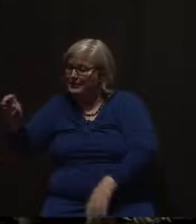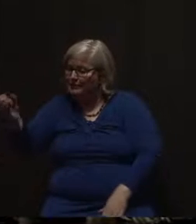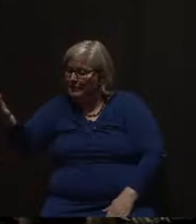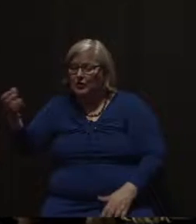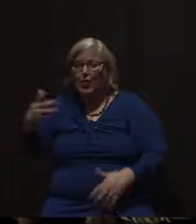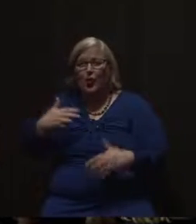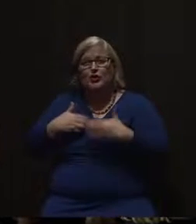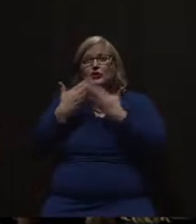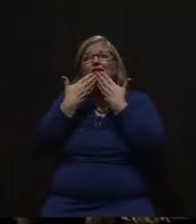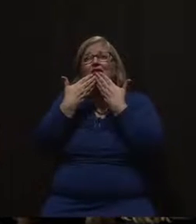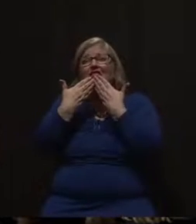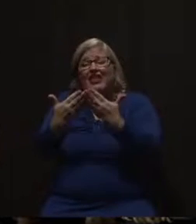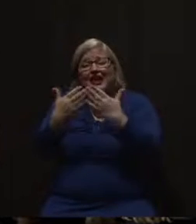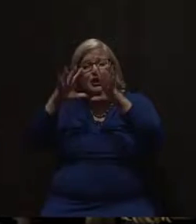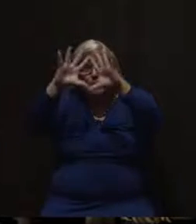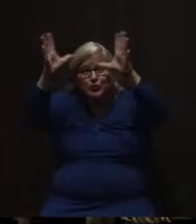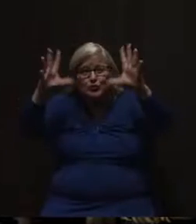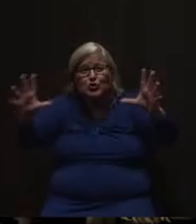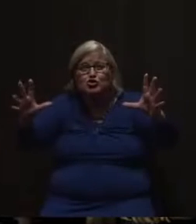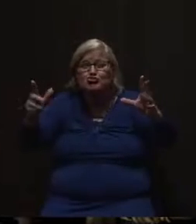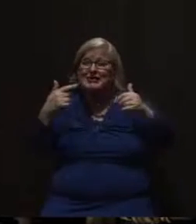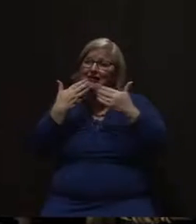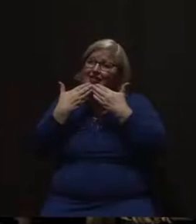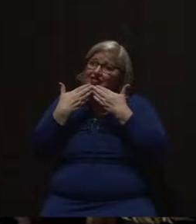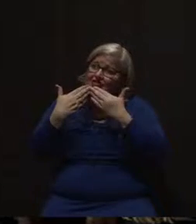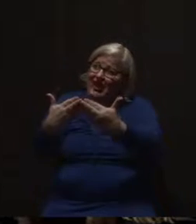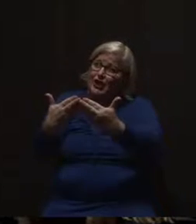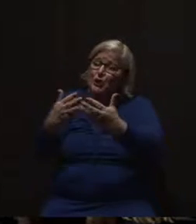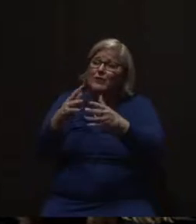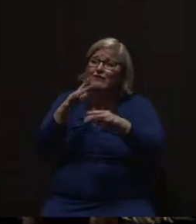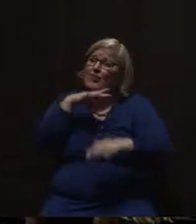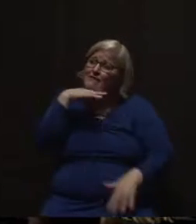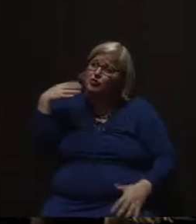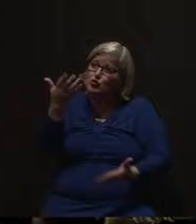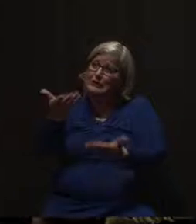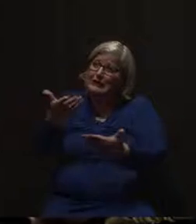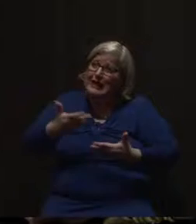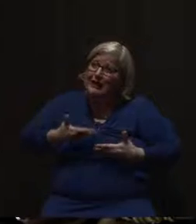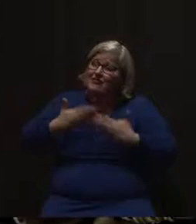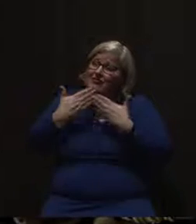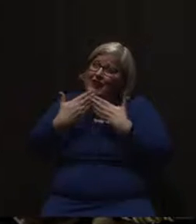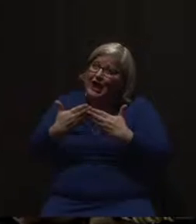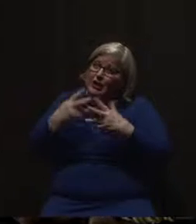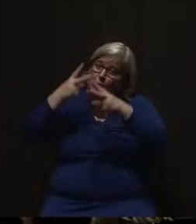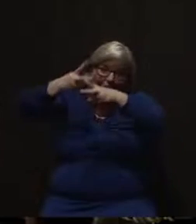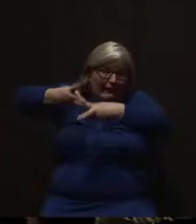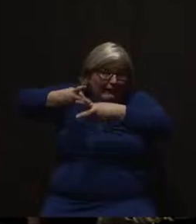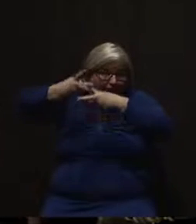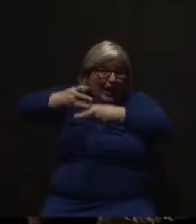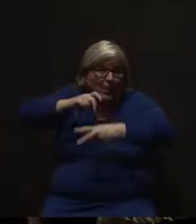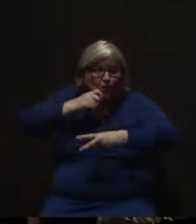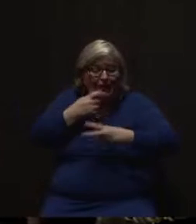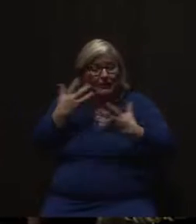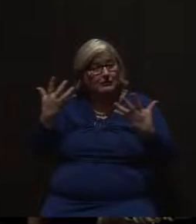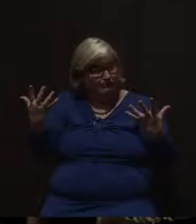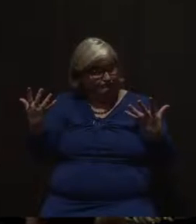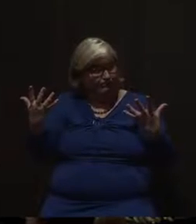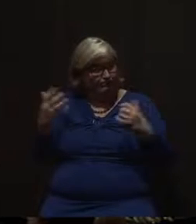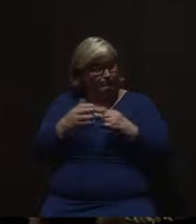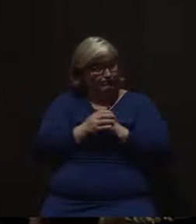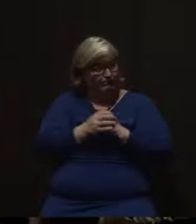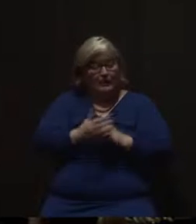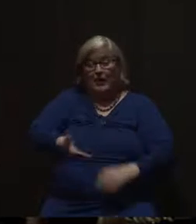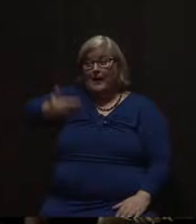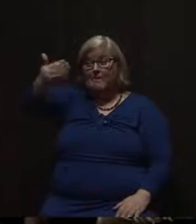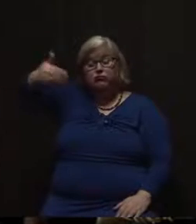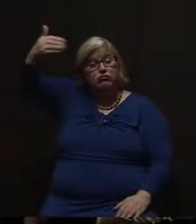prayer, or you distribute the seeds and so on, you care for it. And Robin Wall Kimmerer conducted an experiment at her university where a doctoral